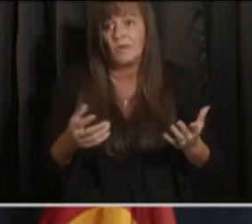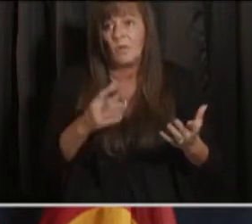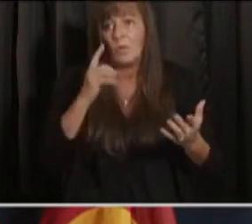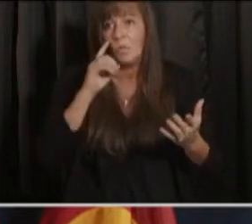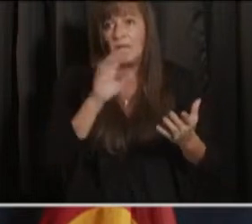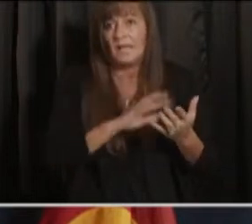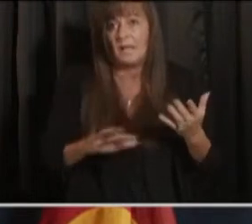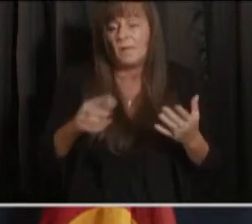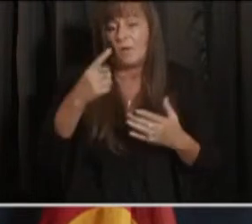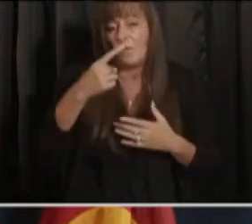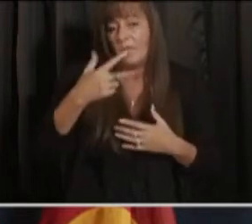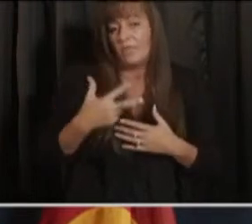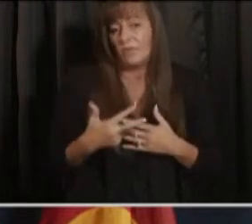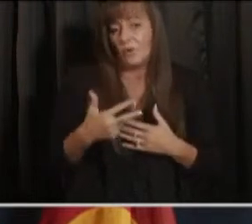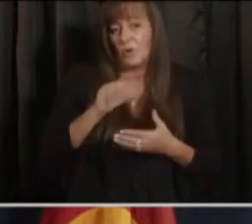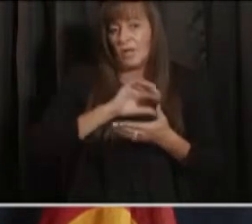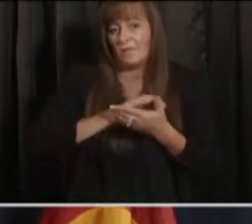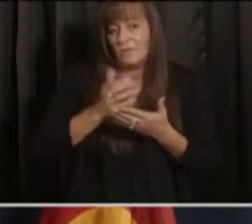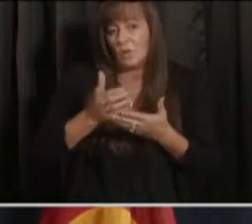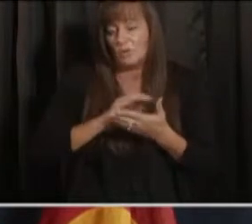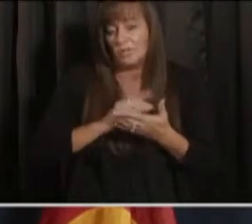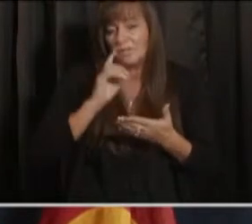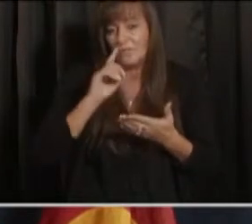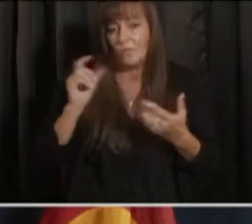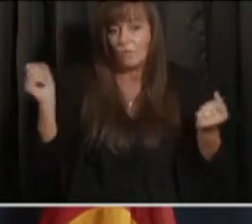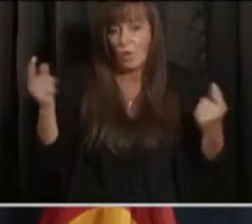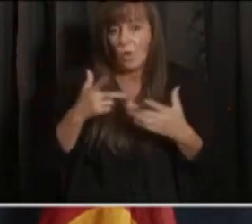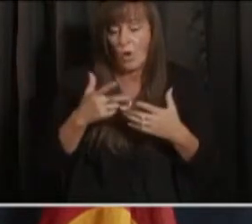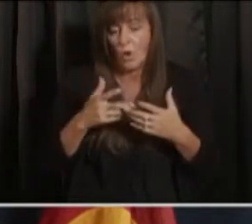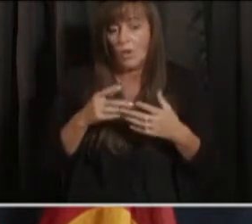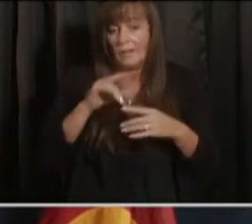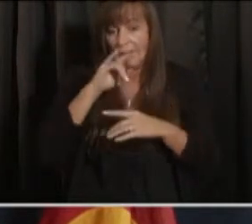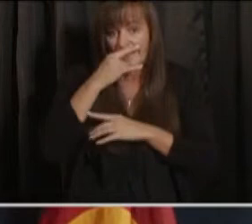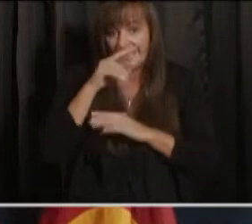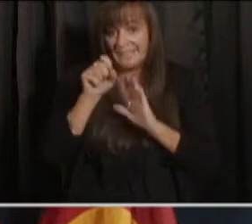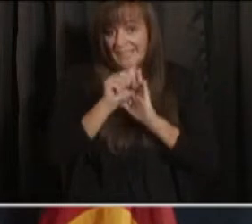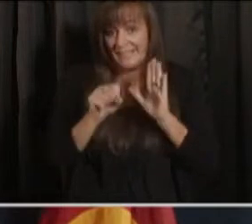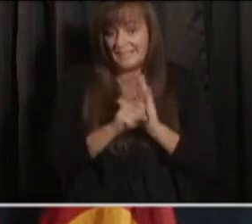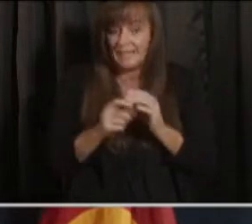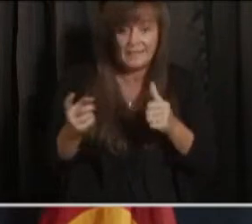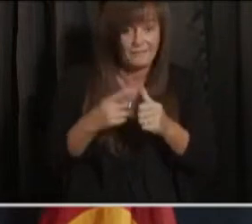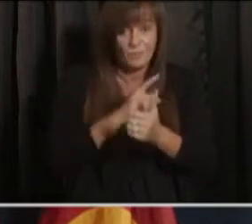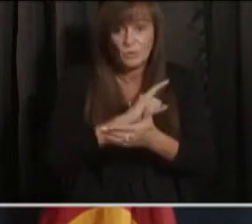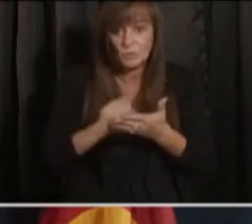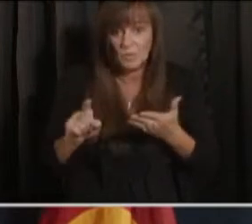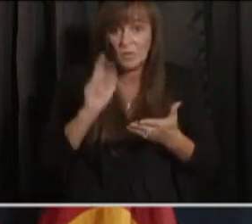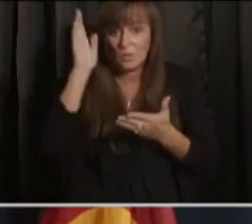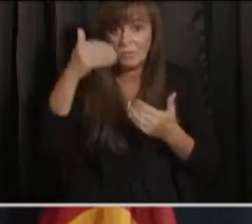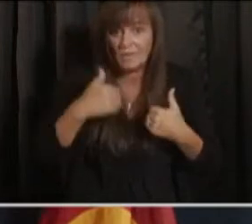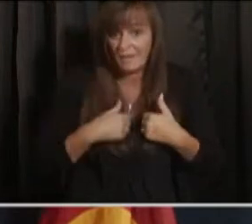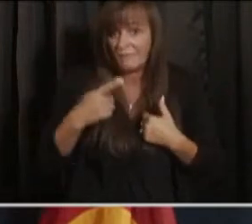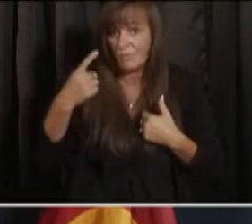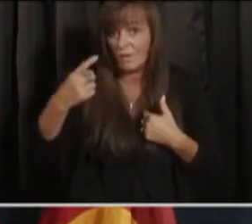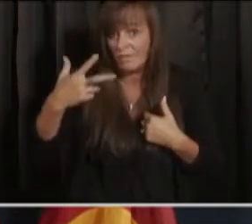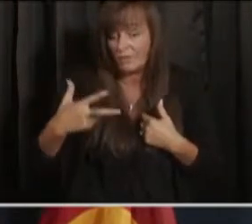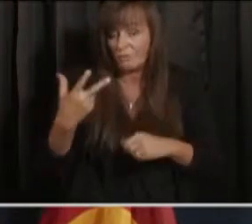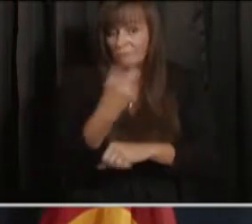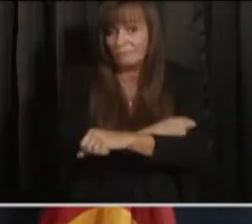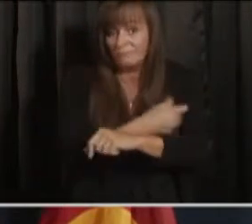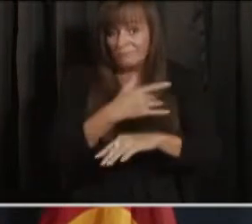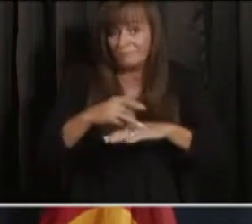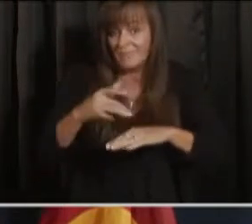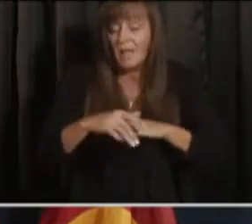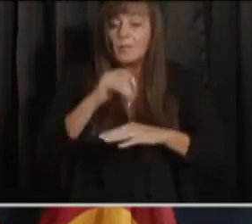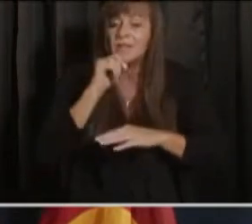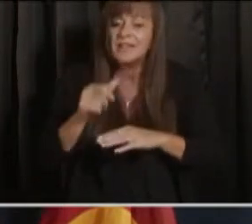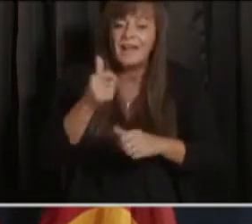third doses for about a third of all the kids in the state in that very first week. But that doesn't mean we're going to do our best, but it's not going to be available every site.